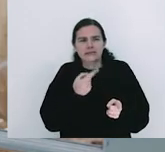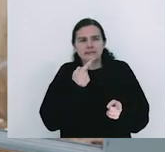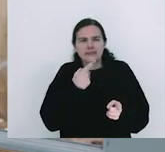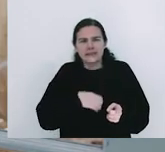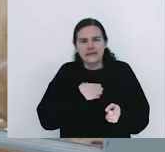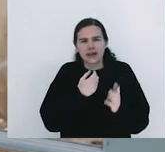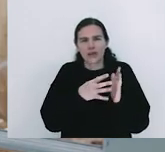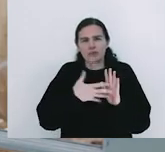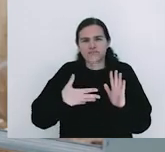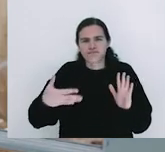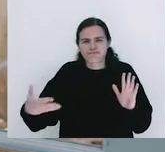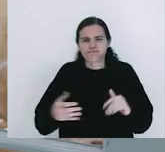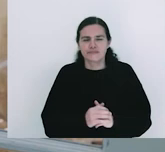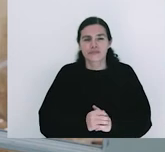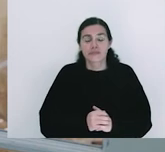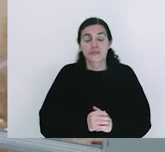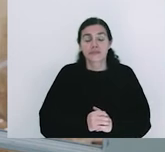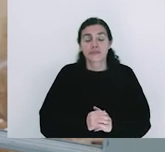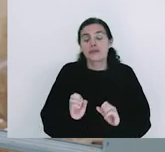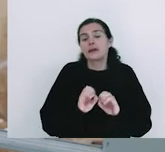meaning. Of course,